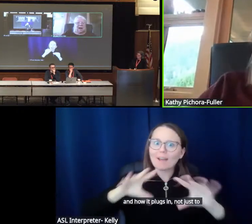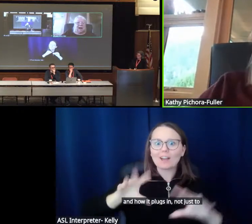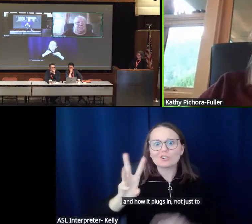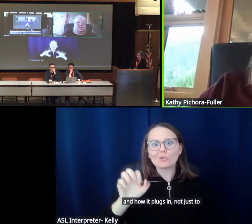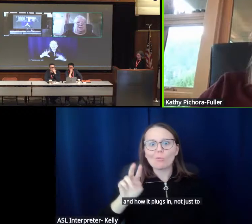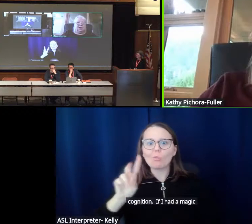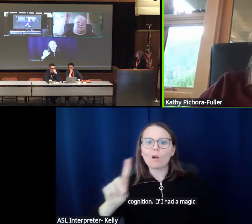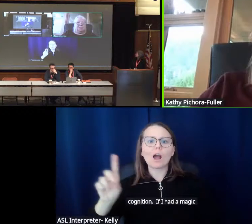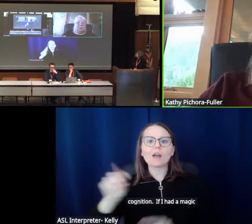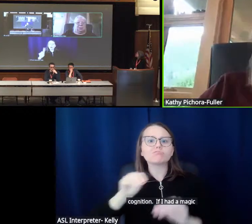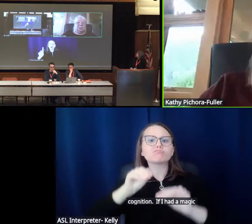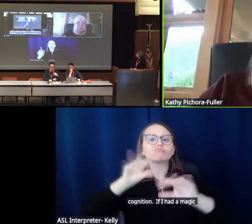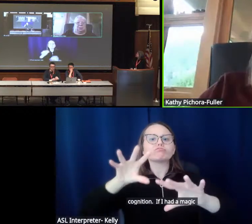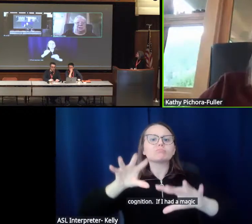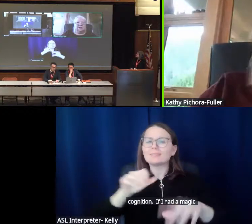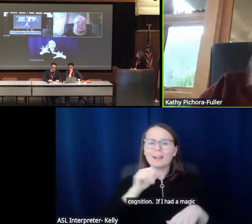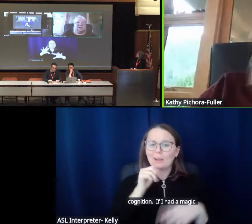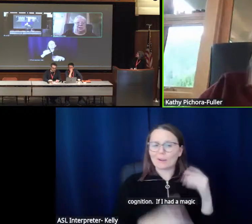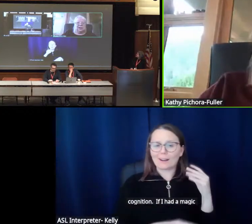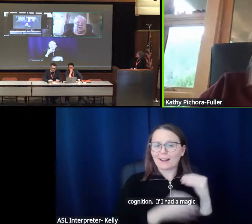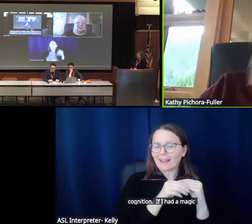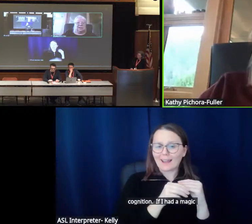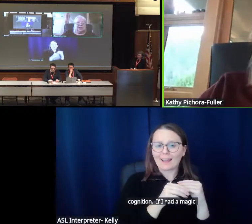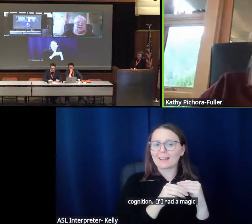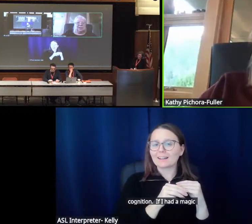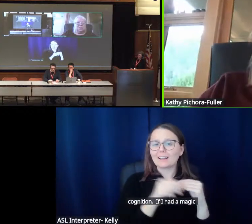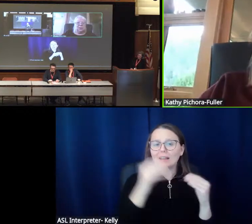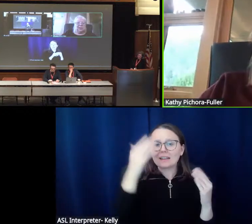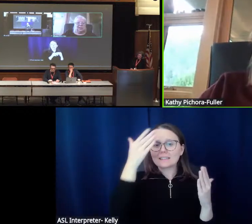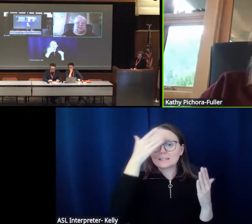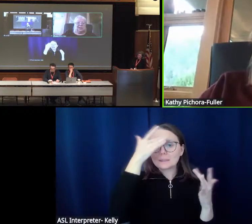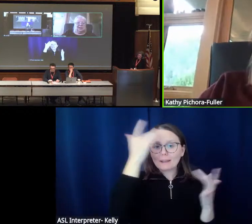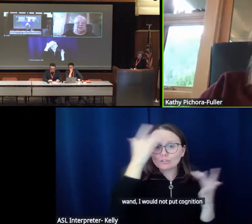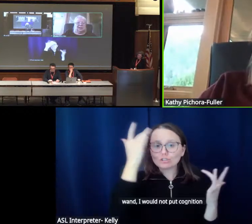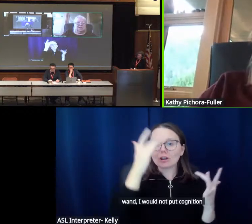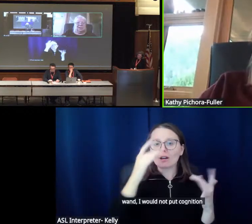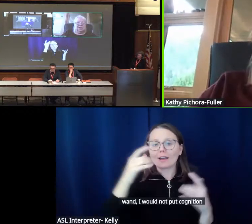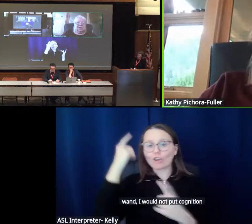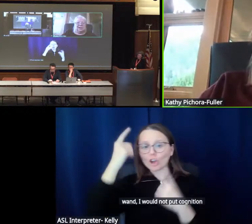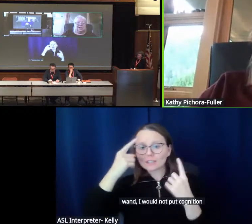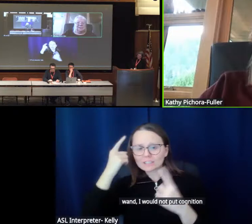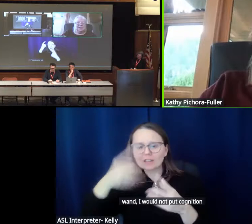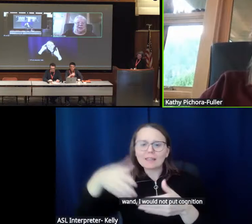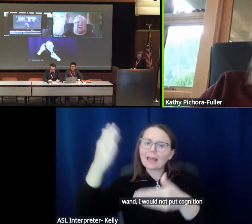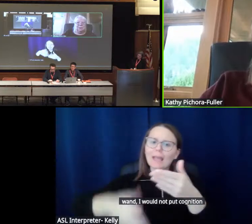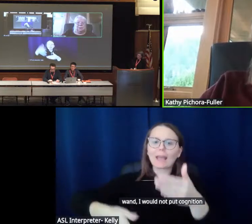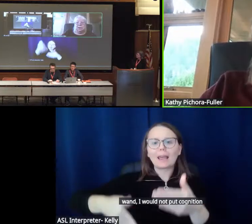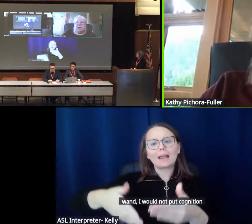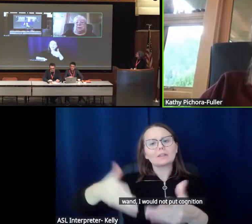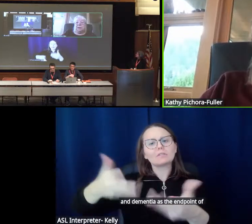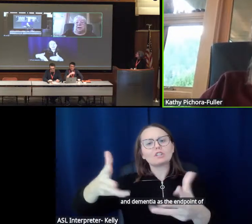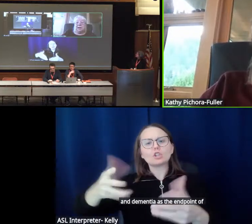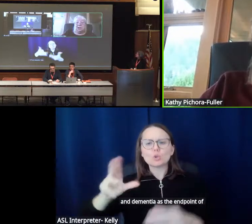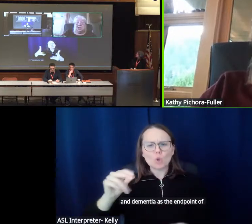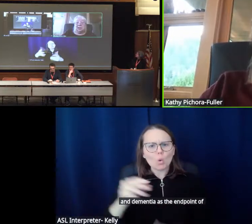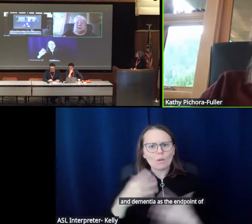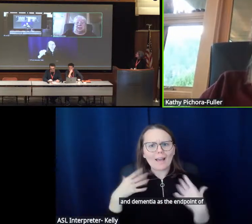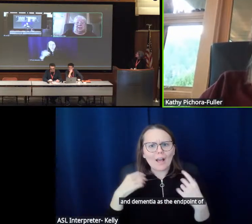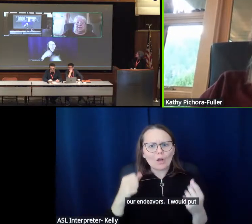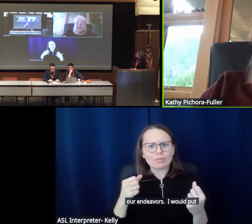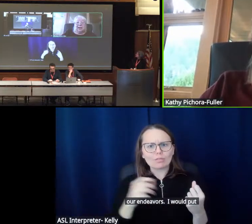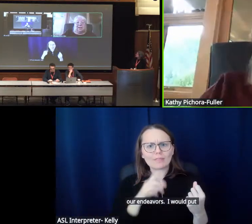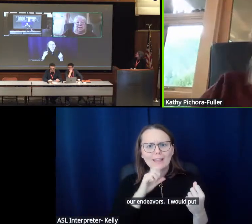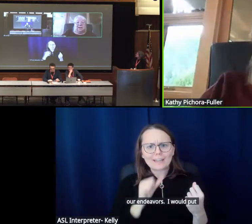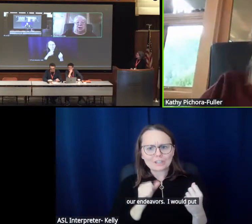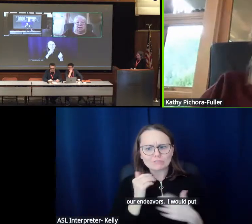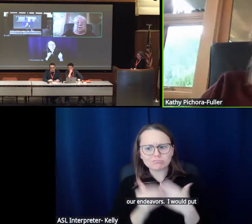would not put cognition and dementia as the end point of our endeavors. I would put healthy aging. And I